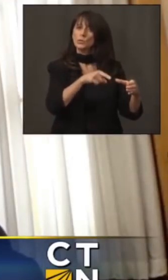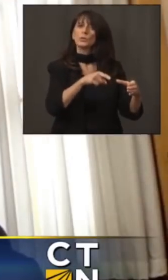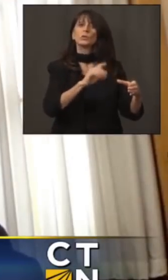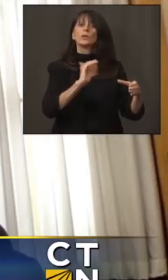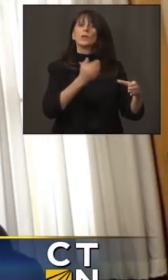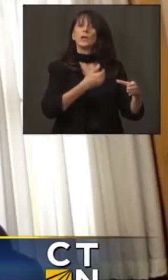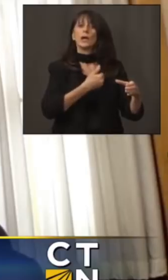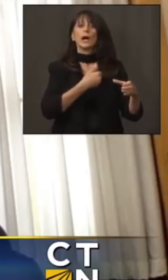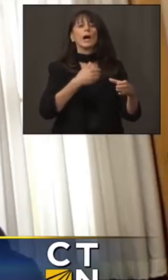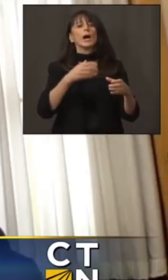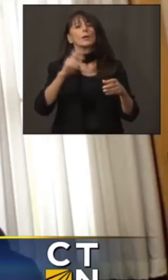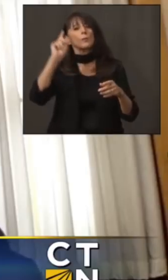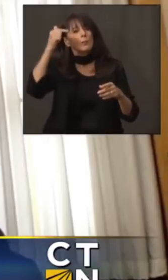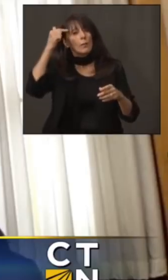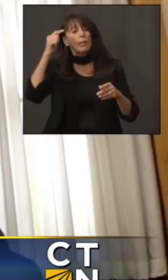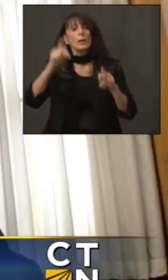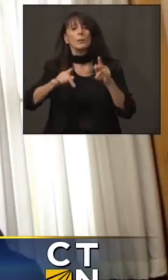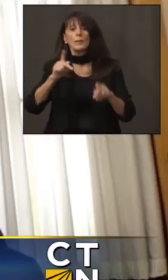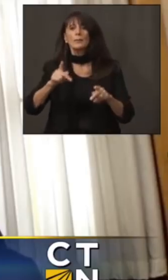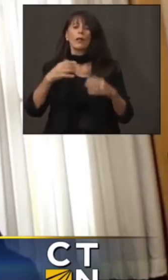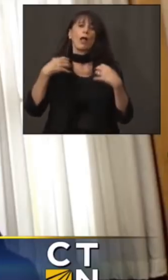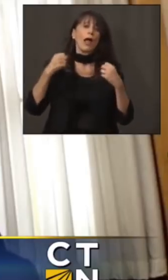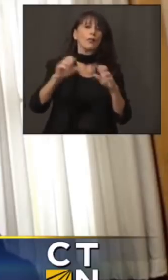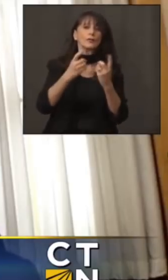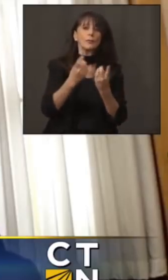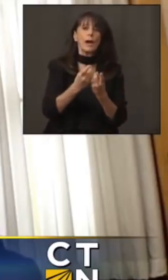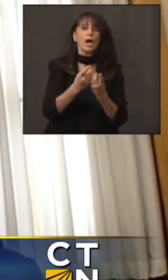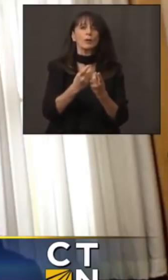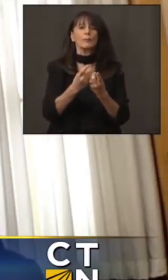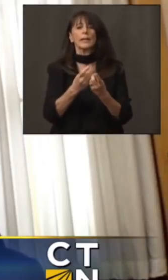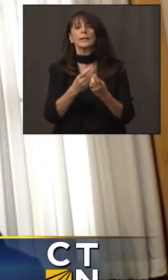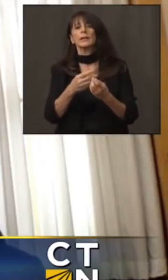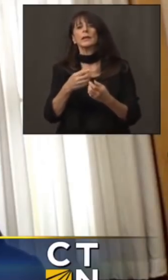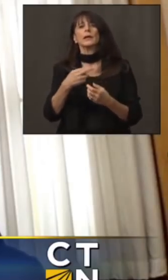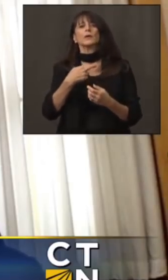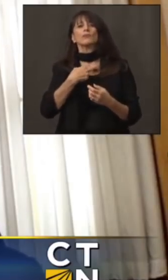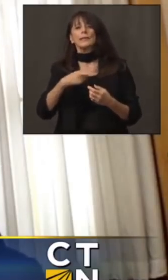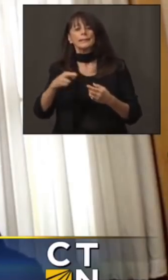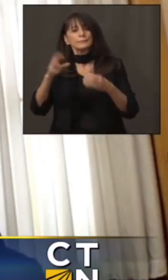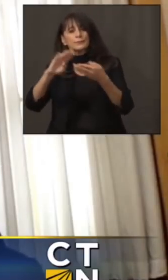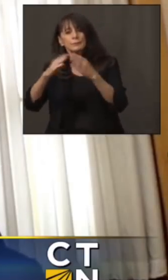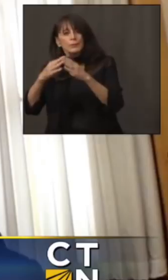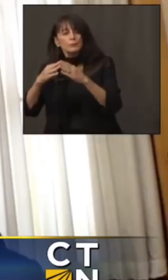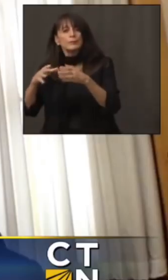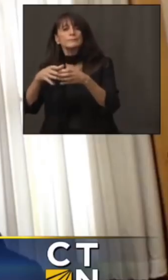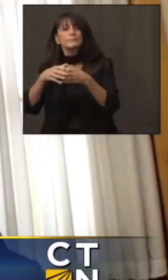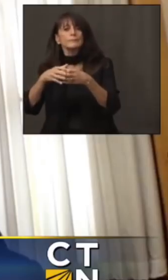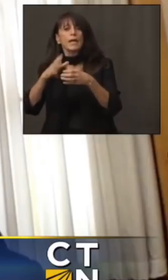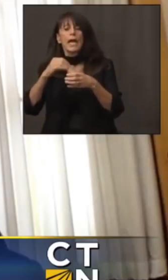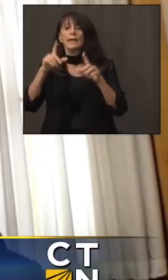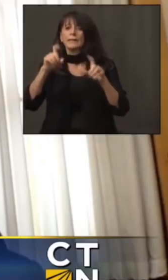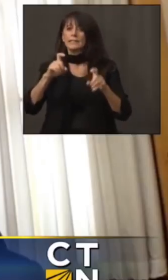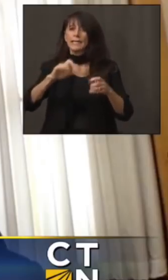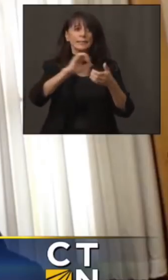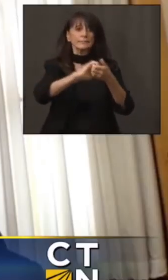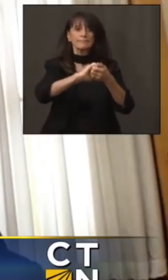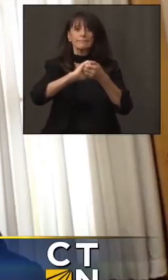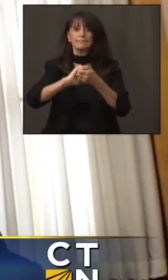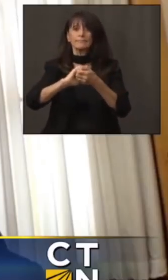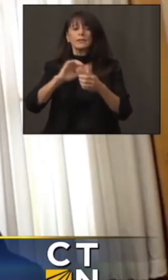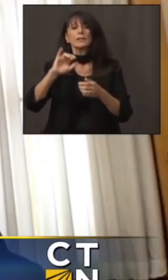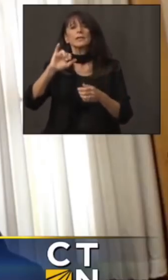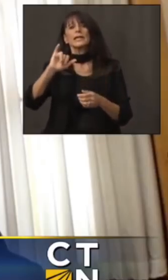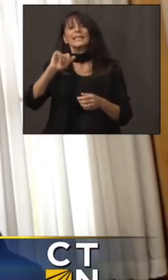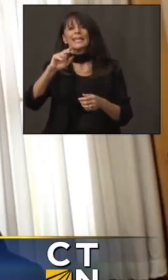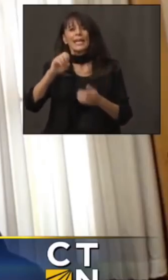local elected officials down there, local health departments, faith-based community, and then all of our testing partners. So Yale New Haven